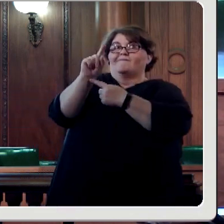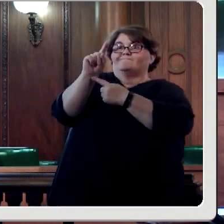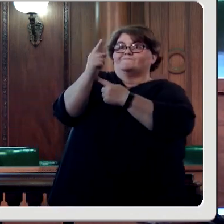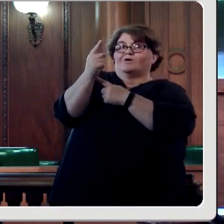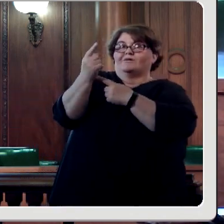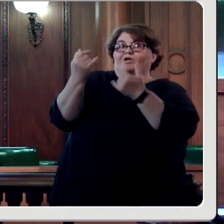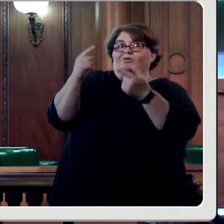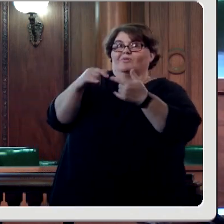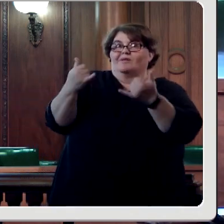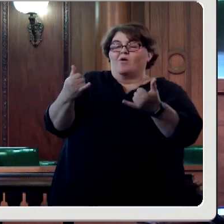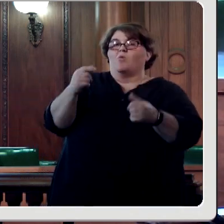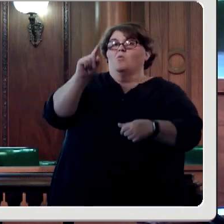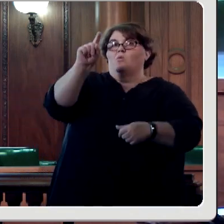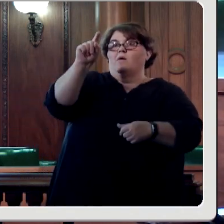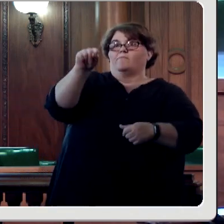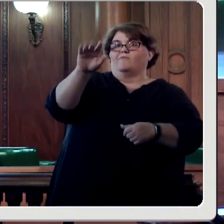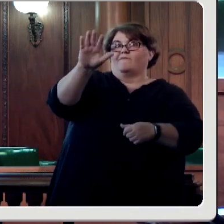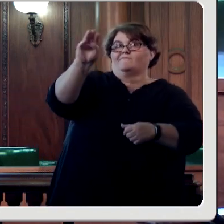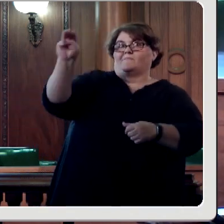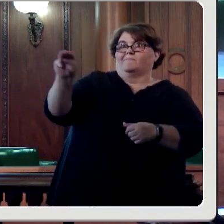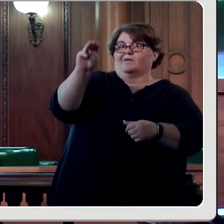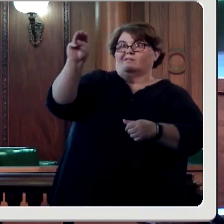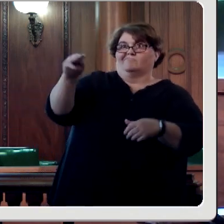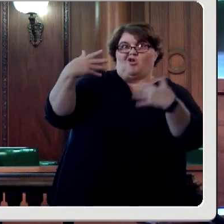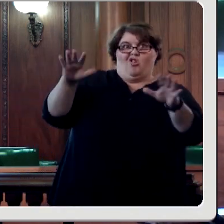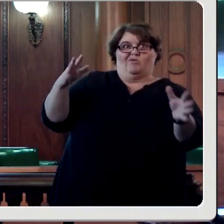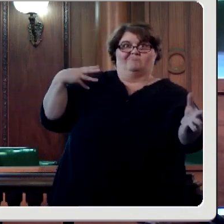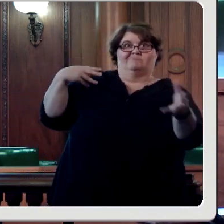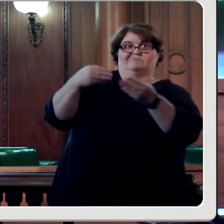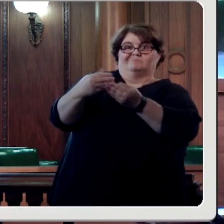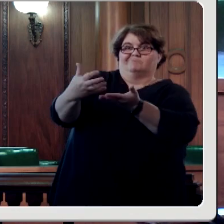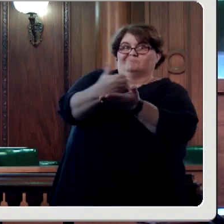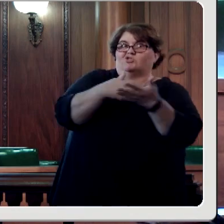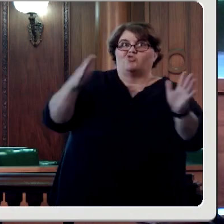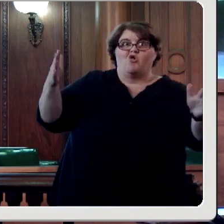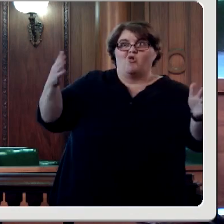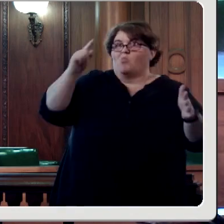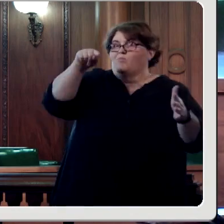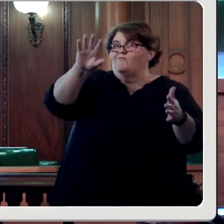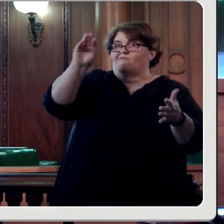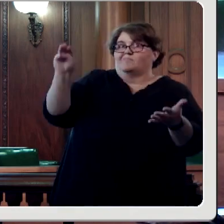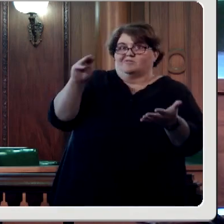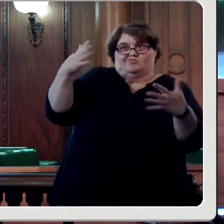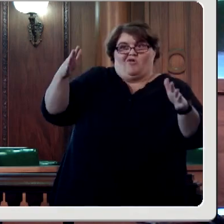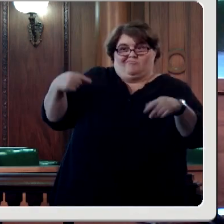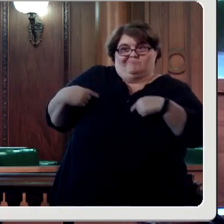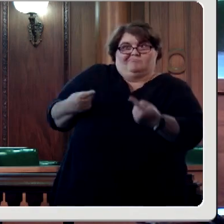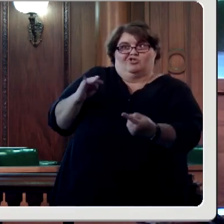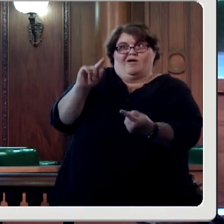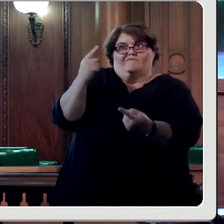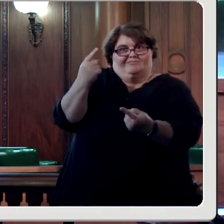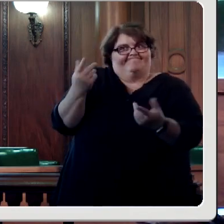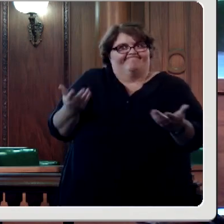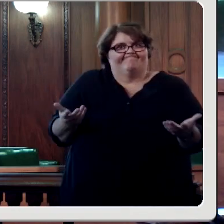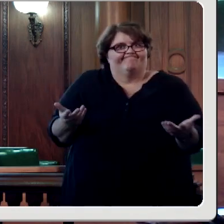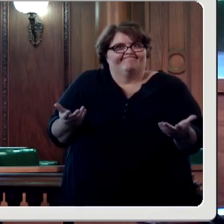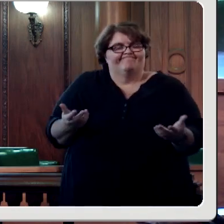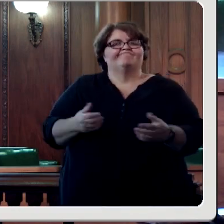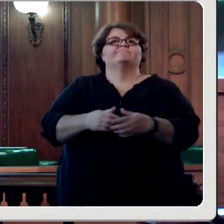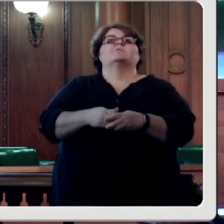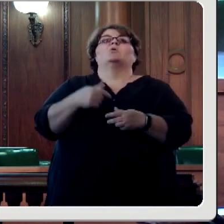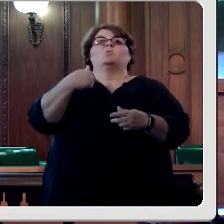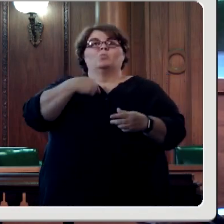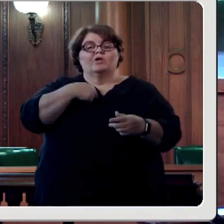to $4.9 million, being able to offset on grants. In total that we have spent, or deficit